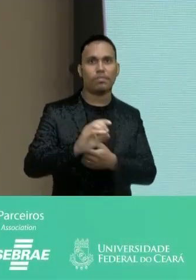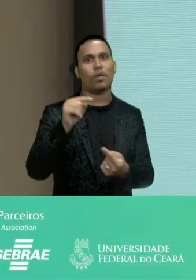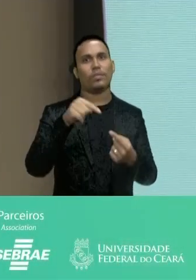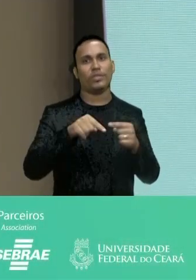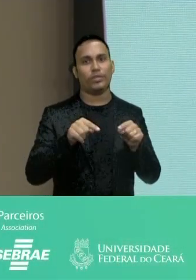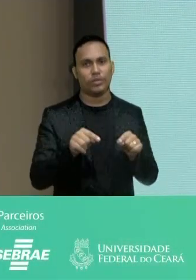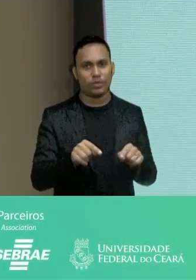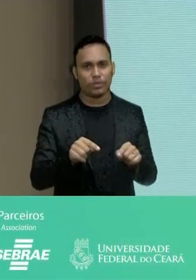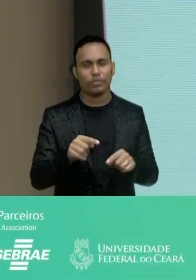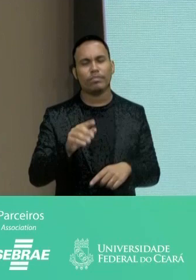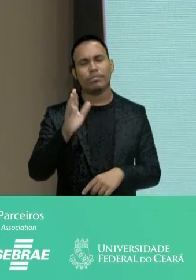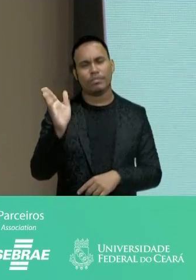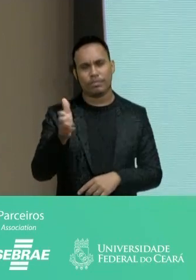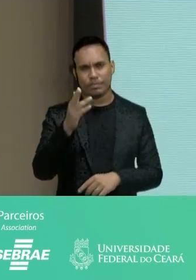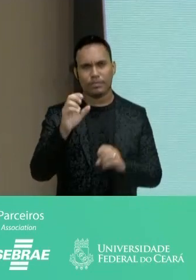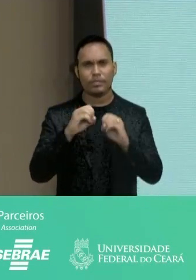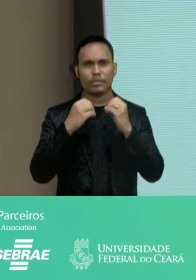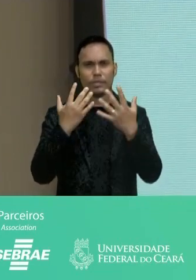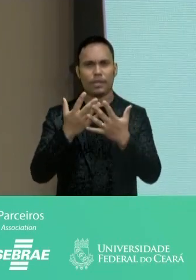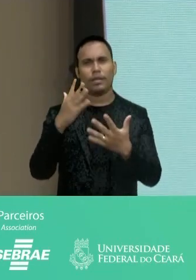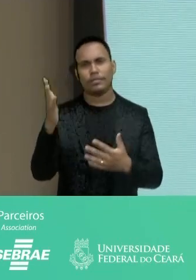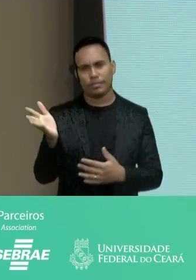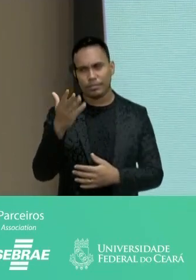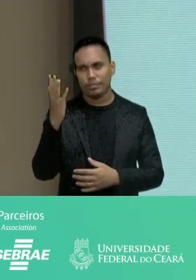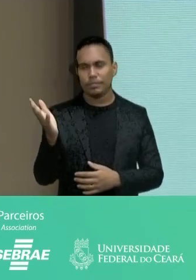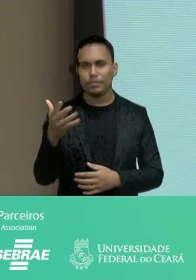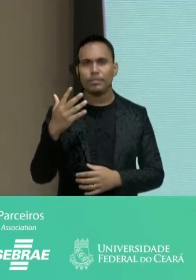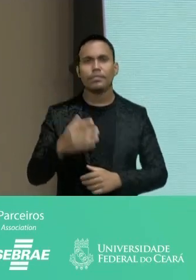so I'm going to skip a couple of slides here